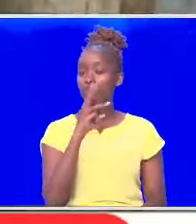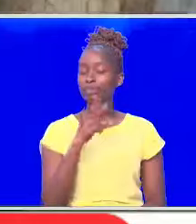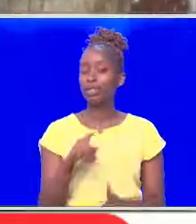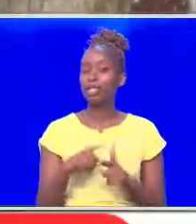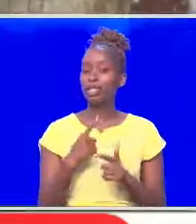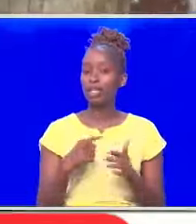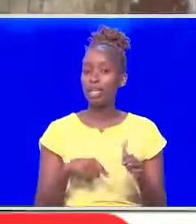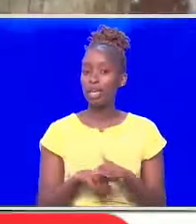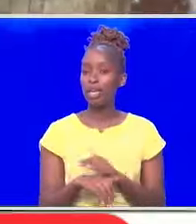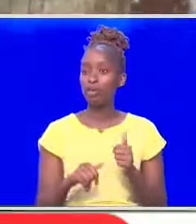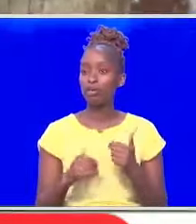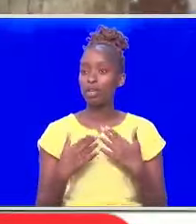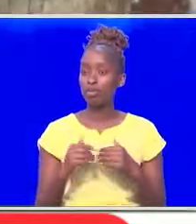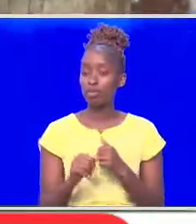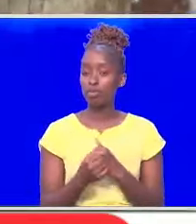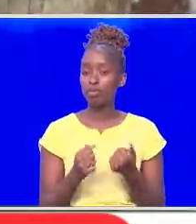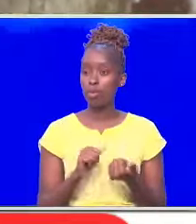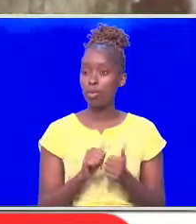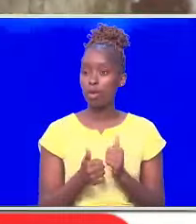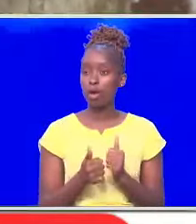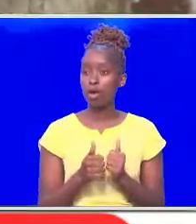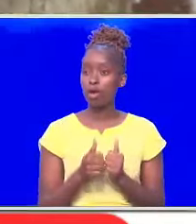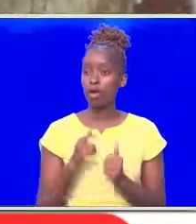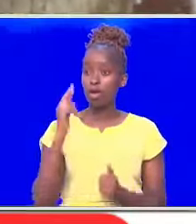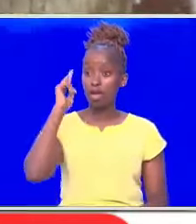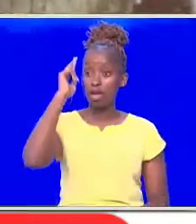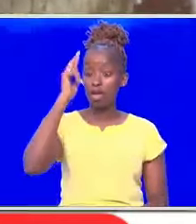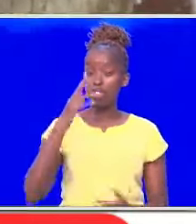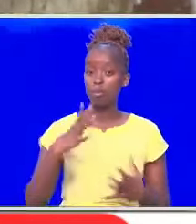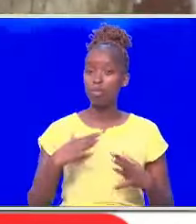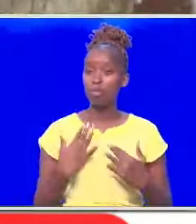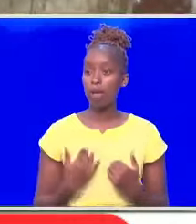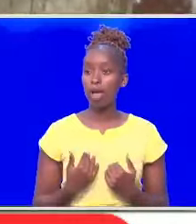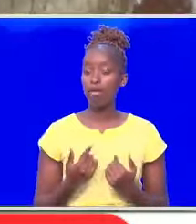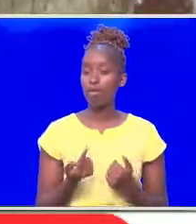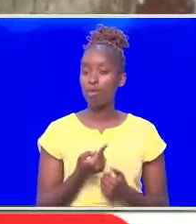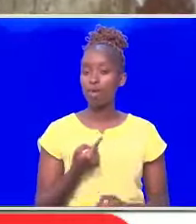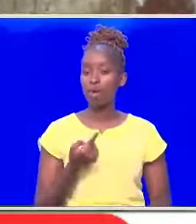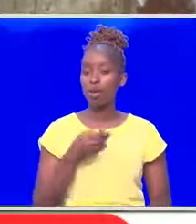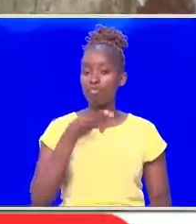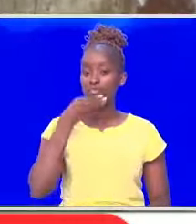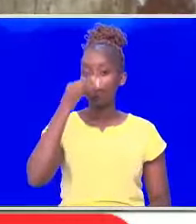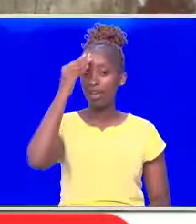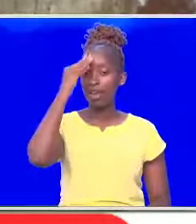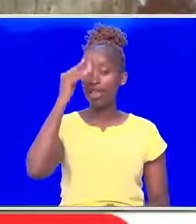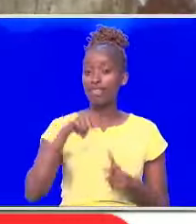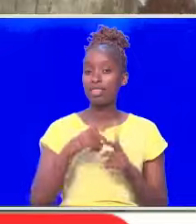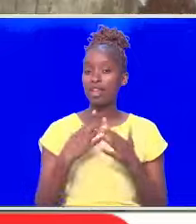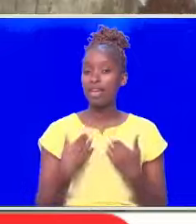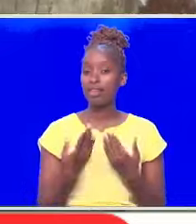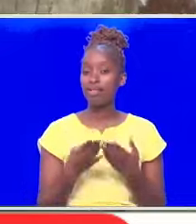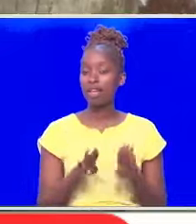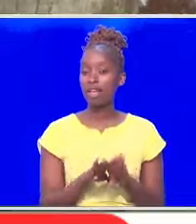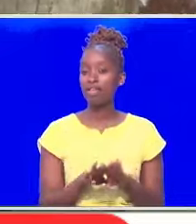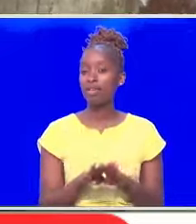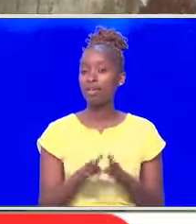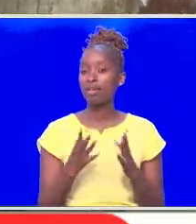kifuniko, lakini juu ya tamaa ya watu wakamwaga mchanga wakafunika hiyo kamtaro. Sasa hiyo